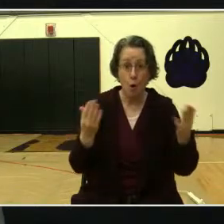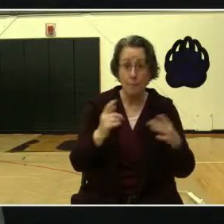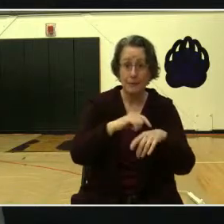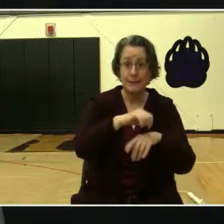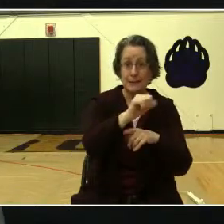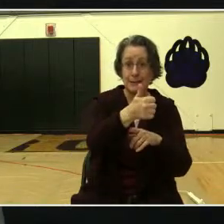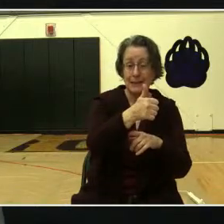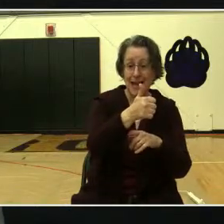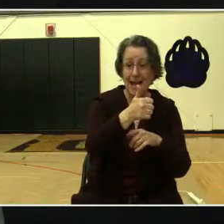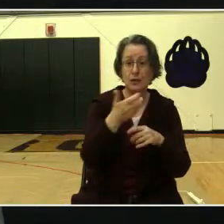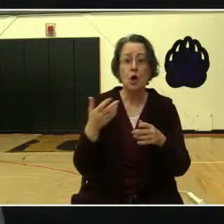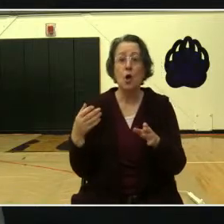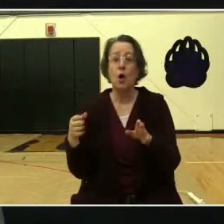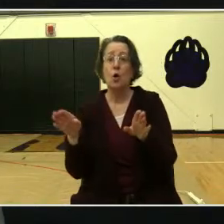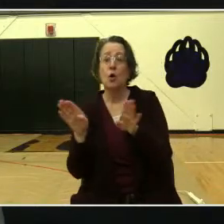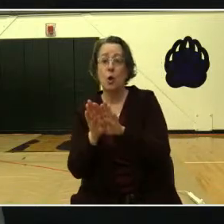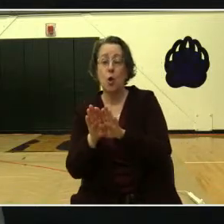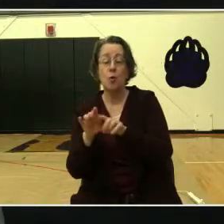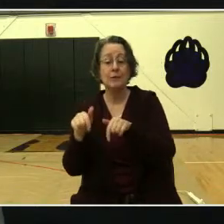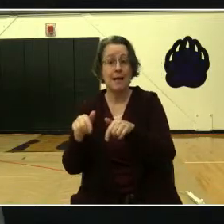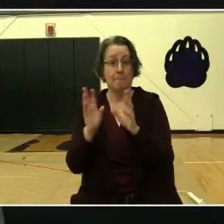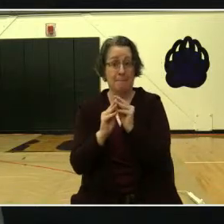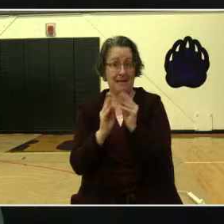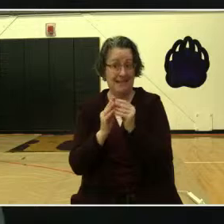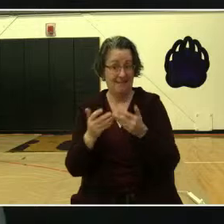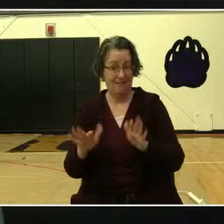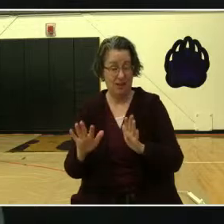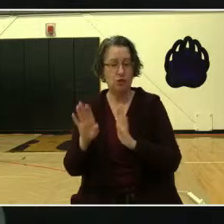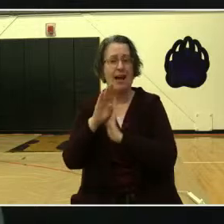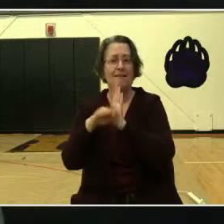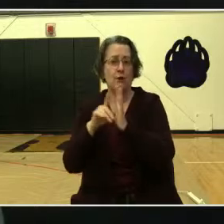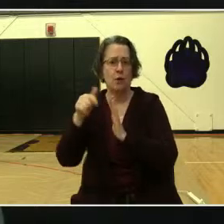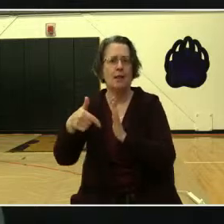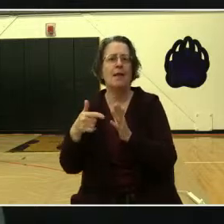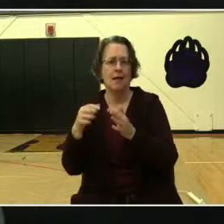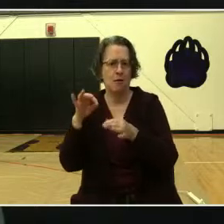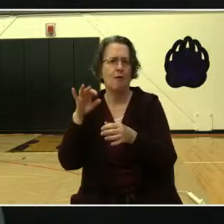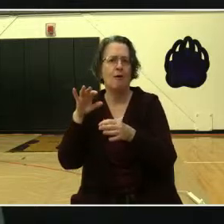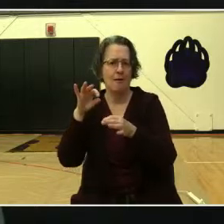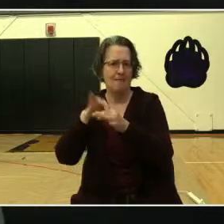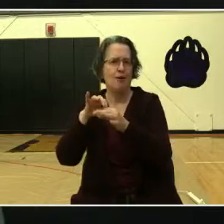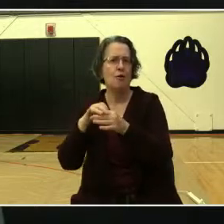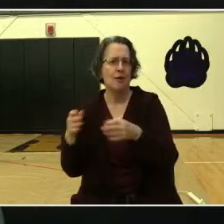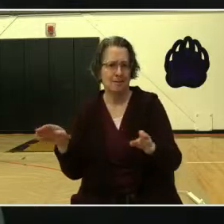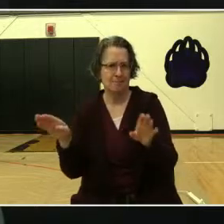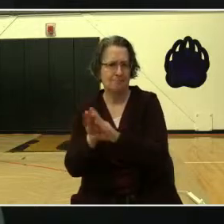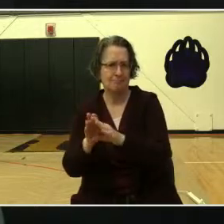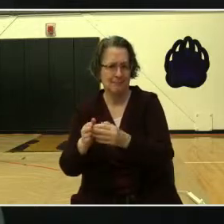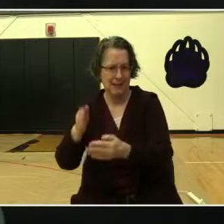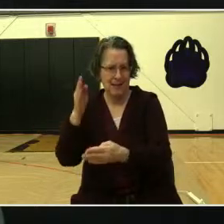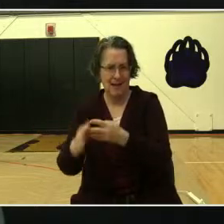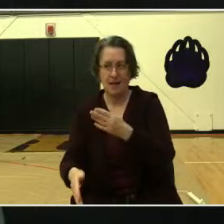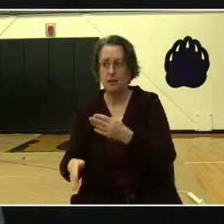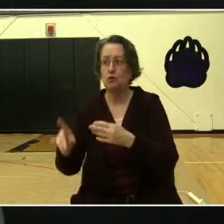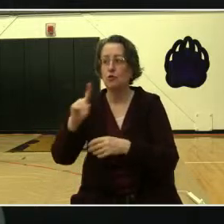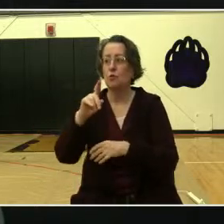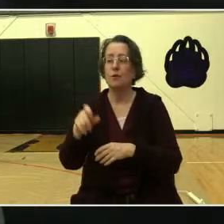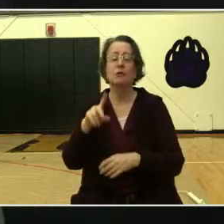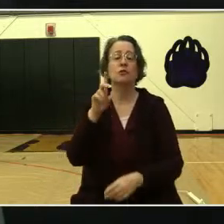discussion or any comments about this article 7 the bond issue um your name